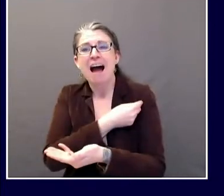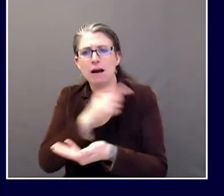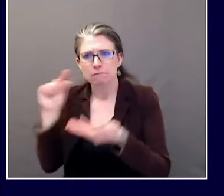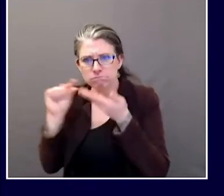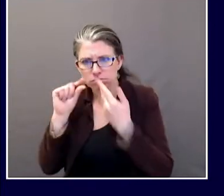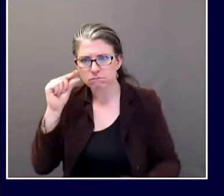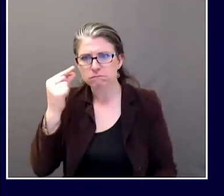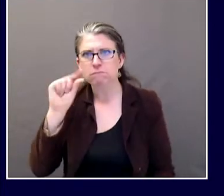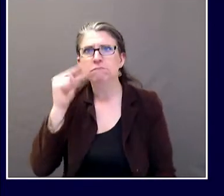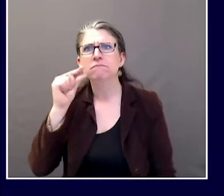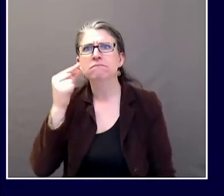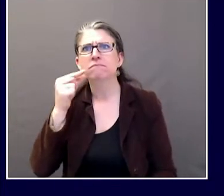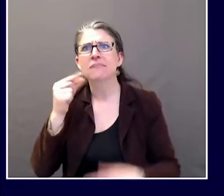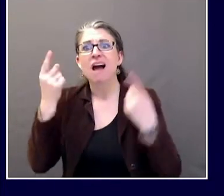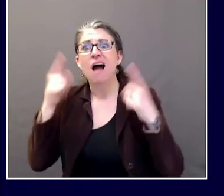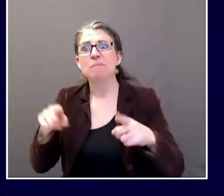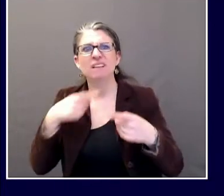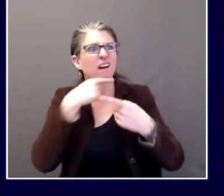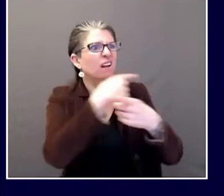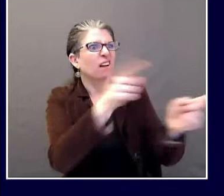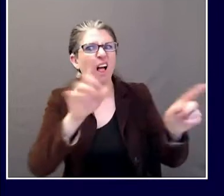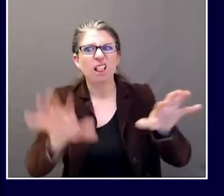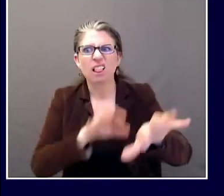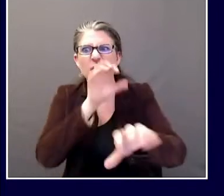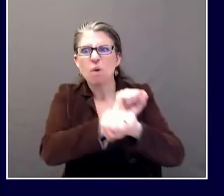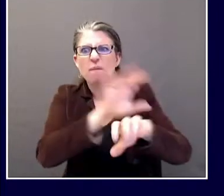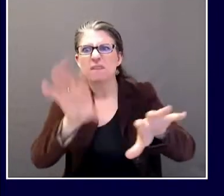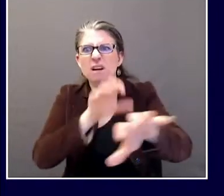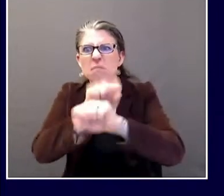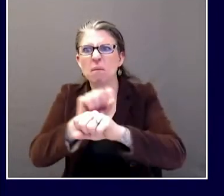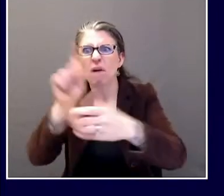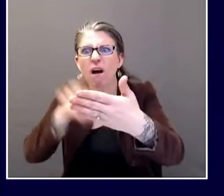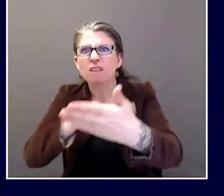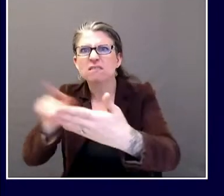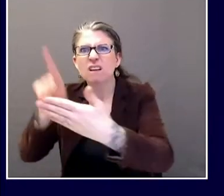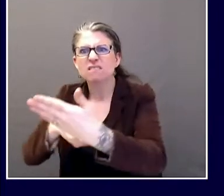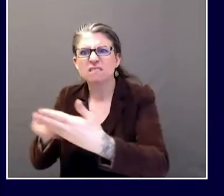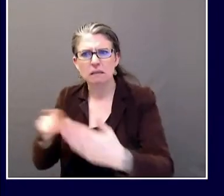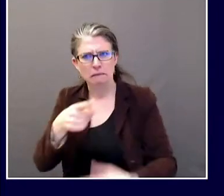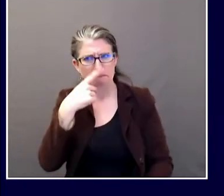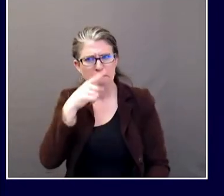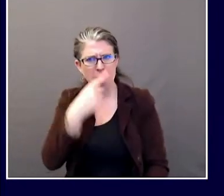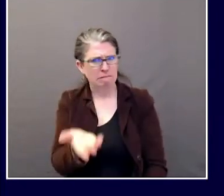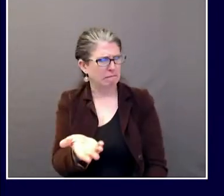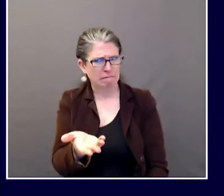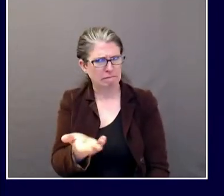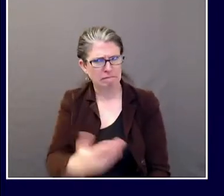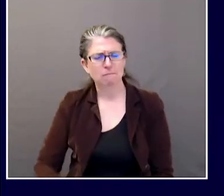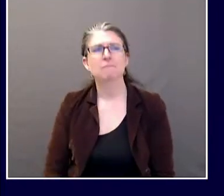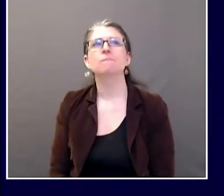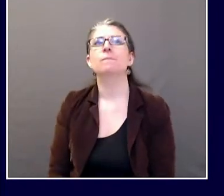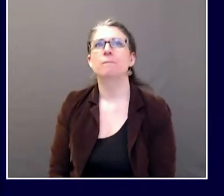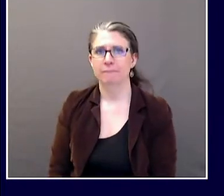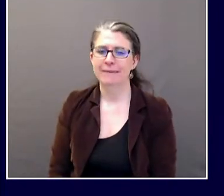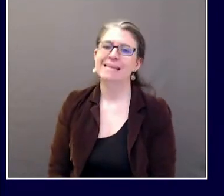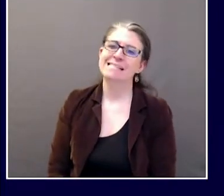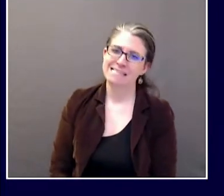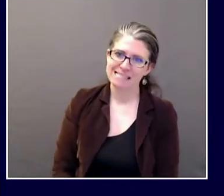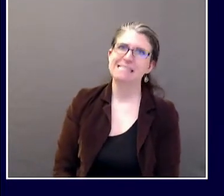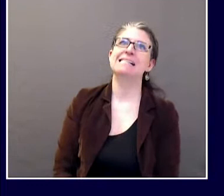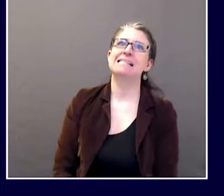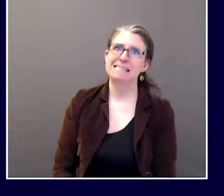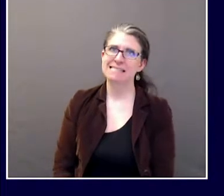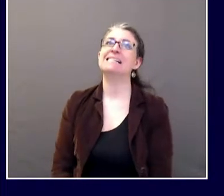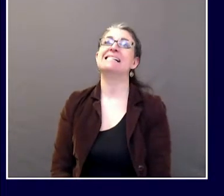we have hundreds of thousands of people in Maine who wish to get vaccinated and only about 18,000 new doses coming